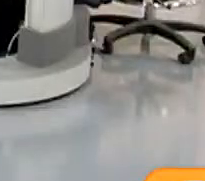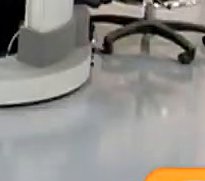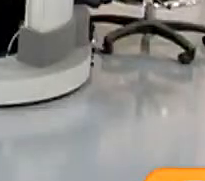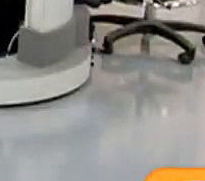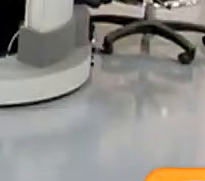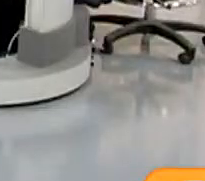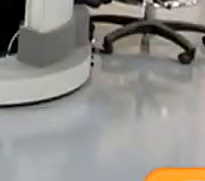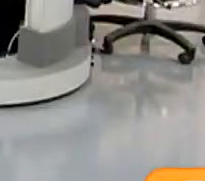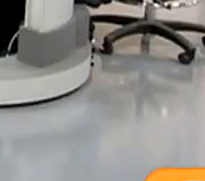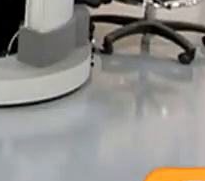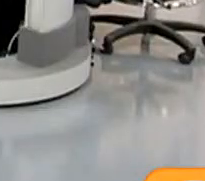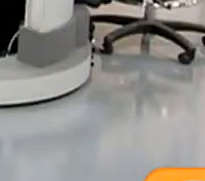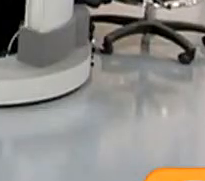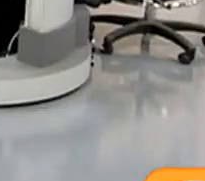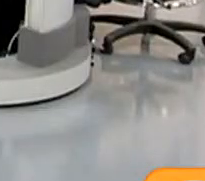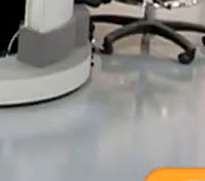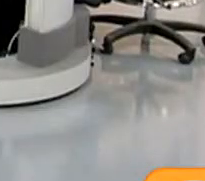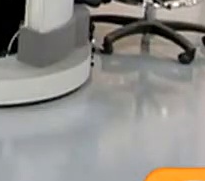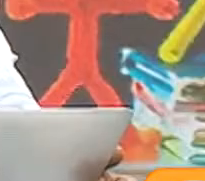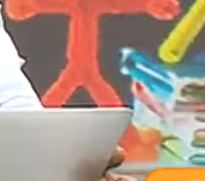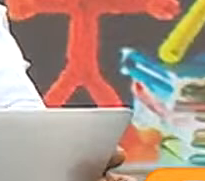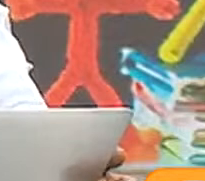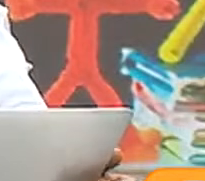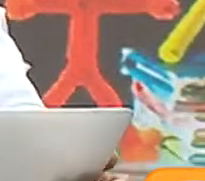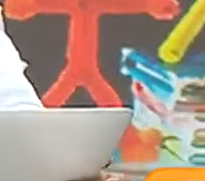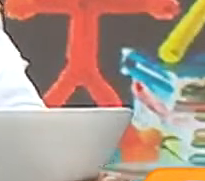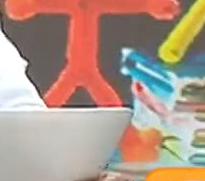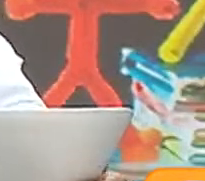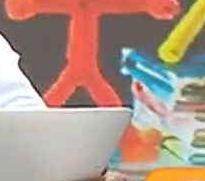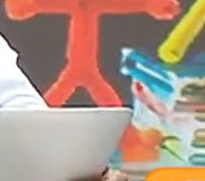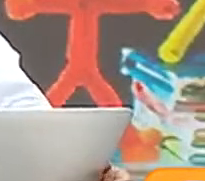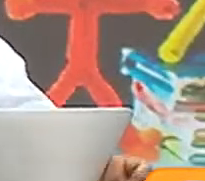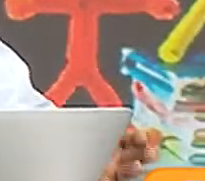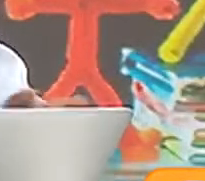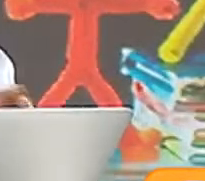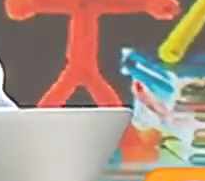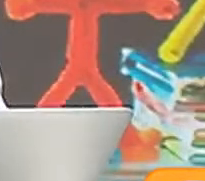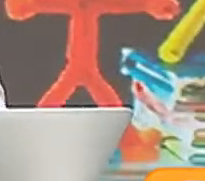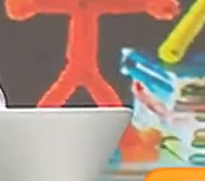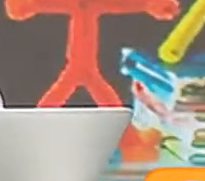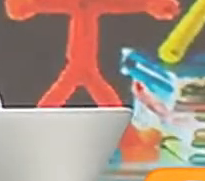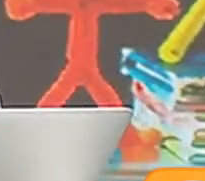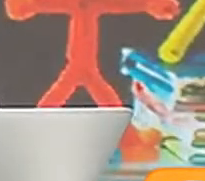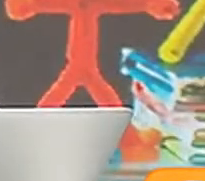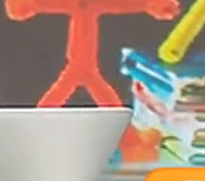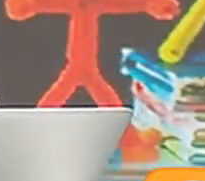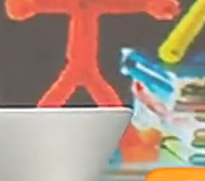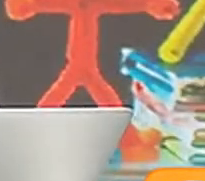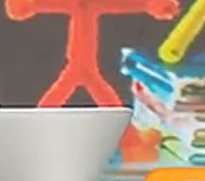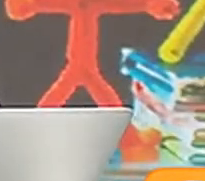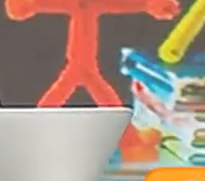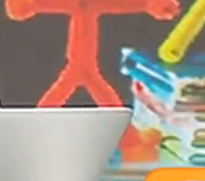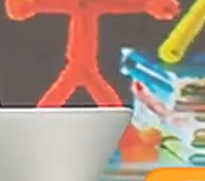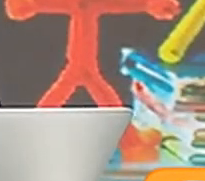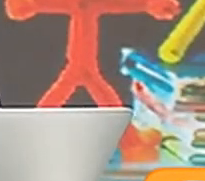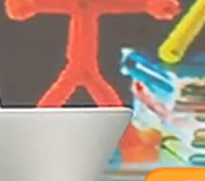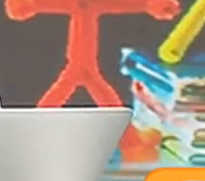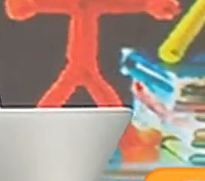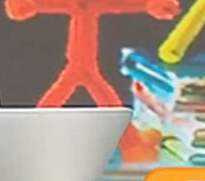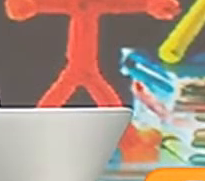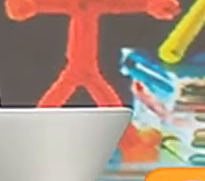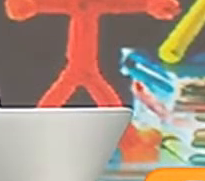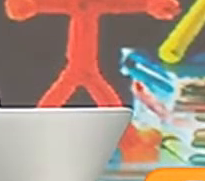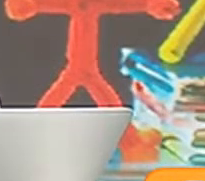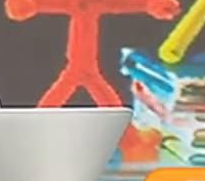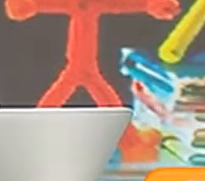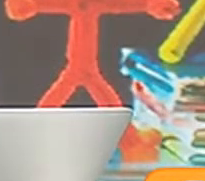number of them. We couldn't finish all of them, but this is a discussion that we'll continue having all through the season as the task force takes their job and do the